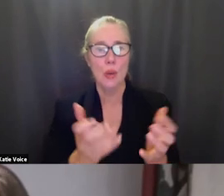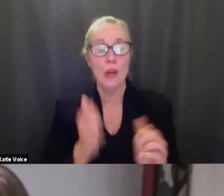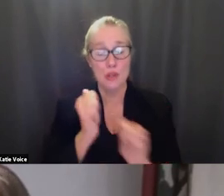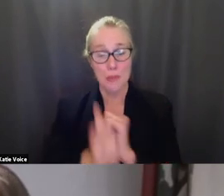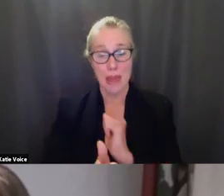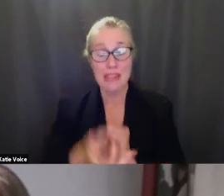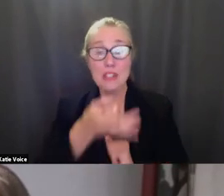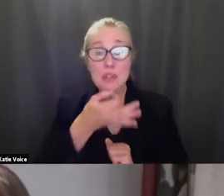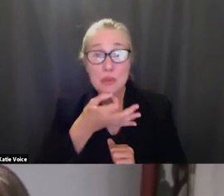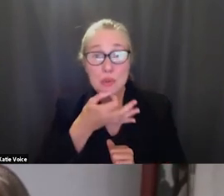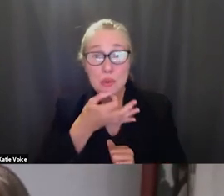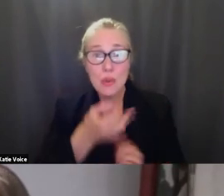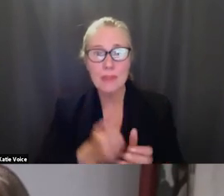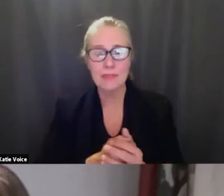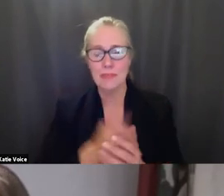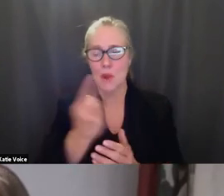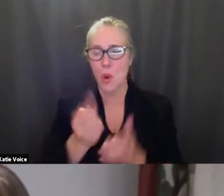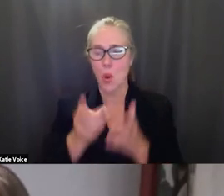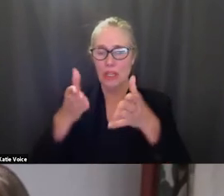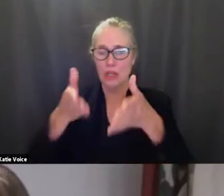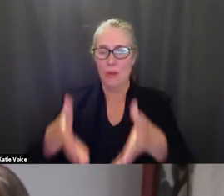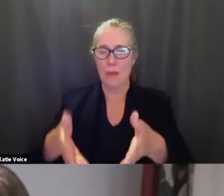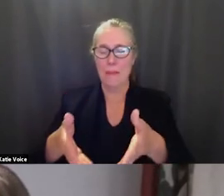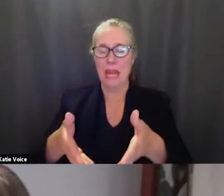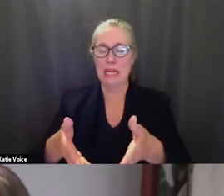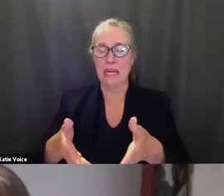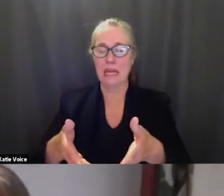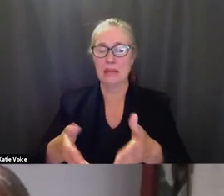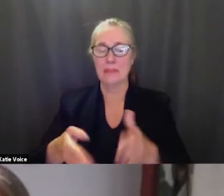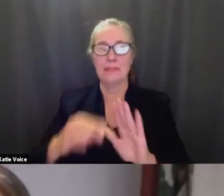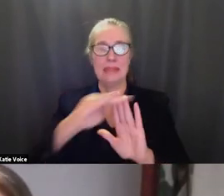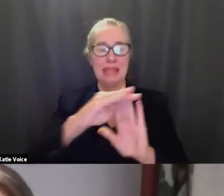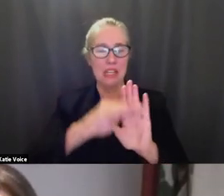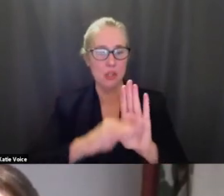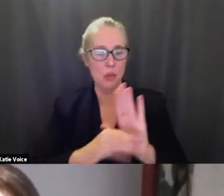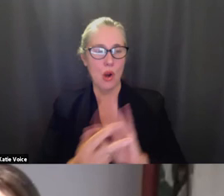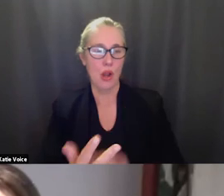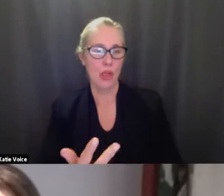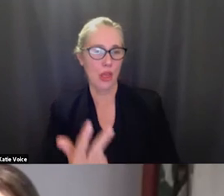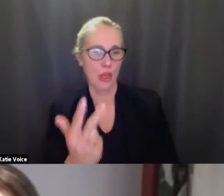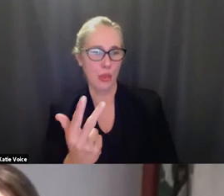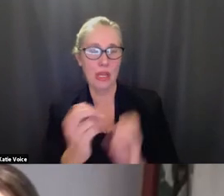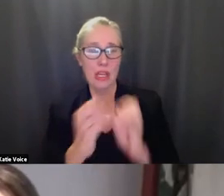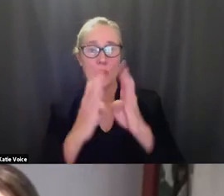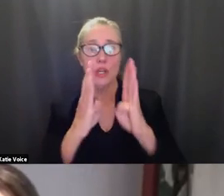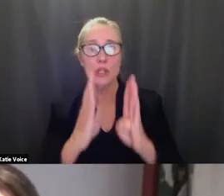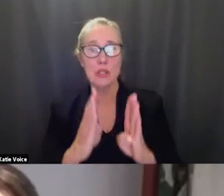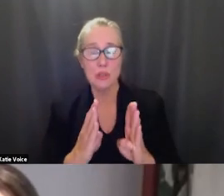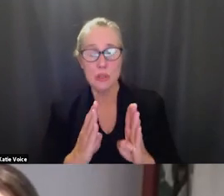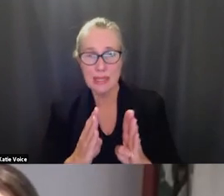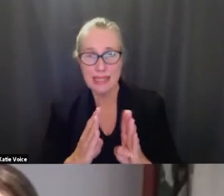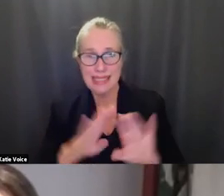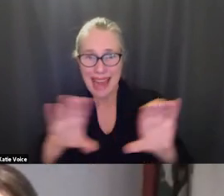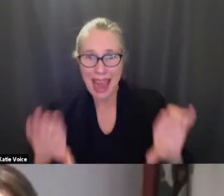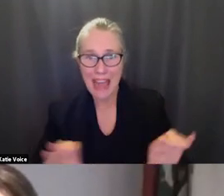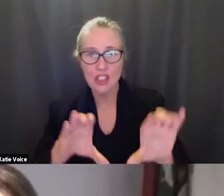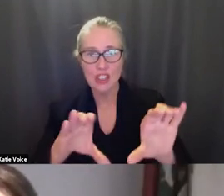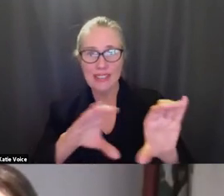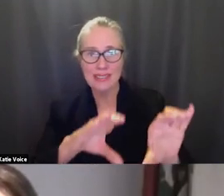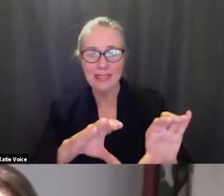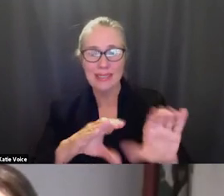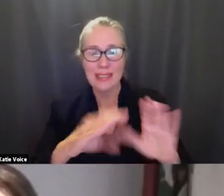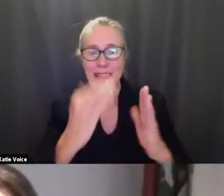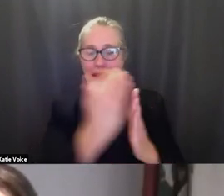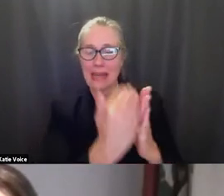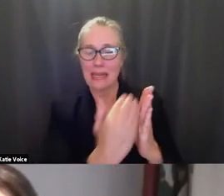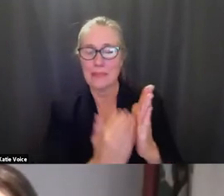future so the only remaining issues for us are the three student action items and i would like